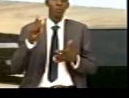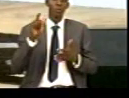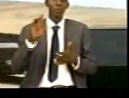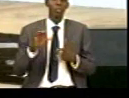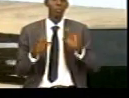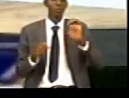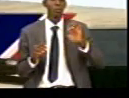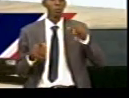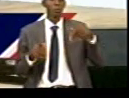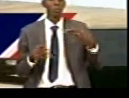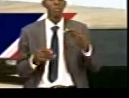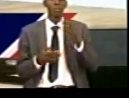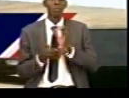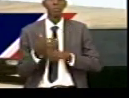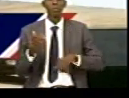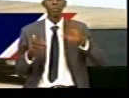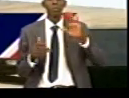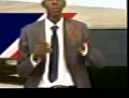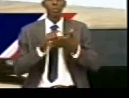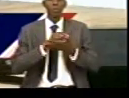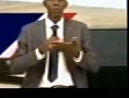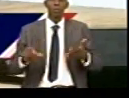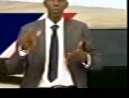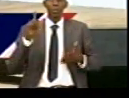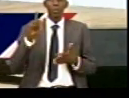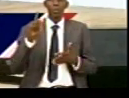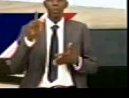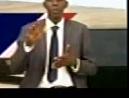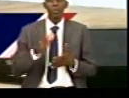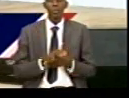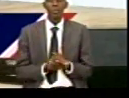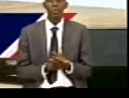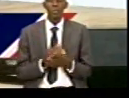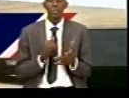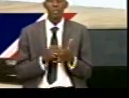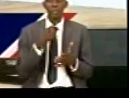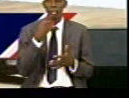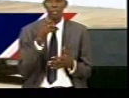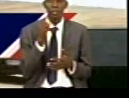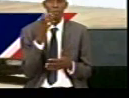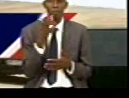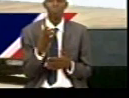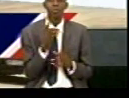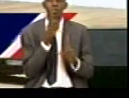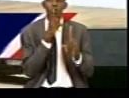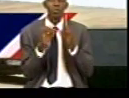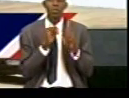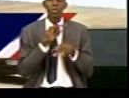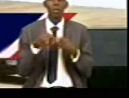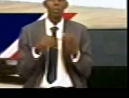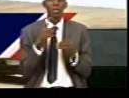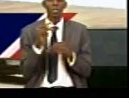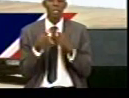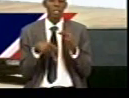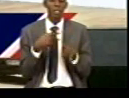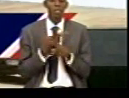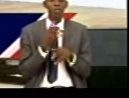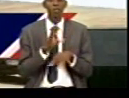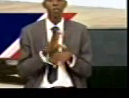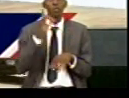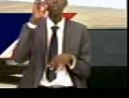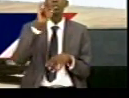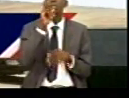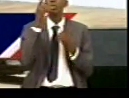It says in Ephesians chapter 5, verse 25, talking about the kind of church is coming